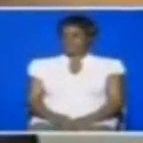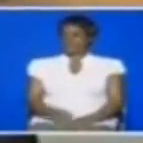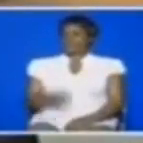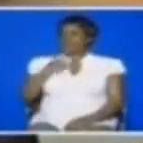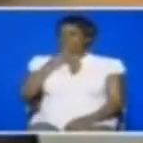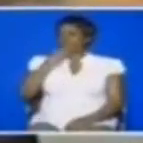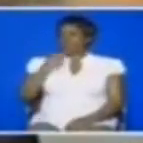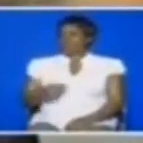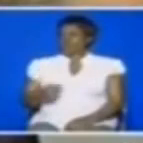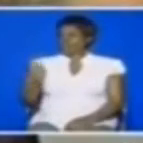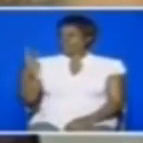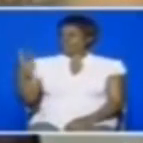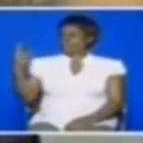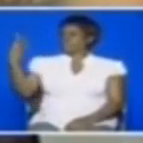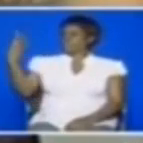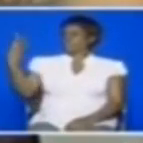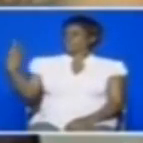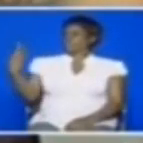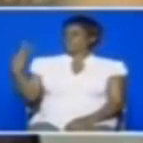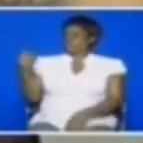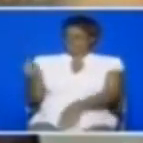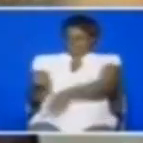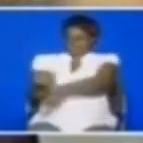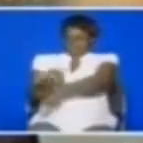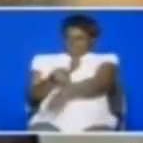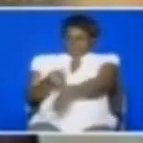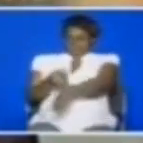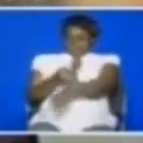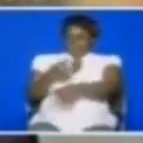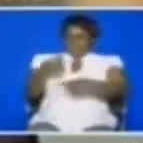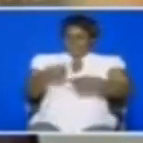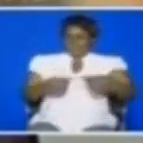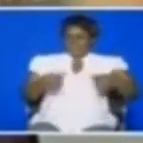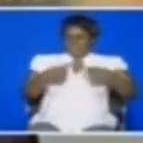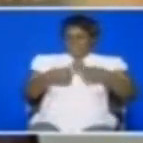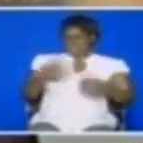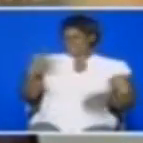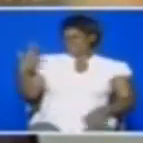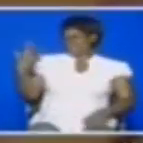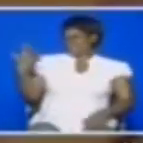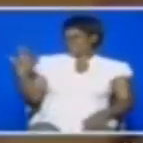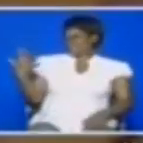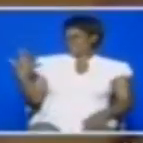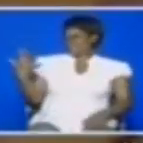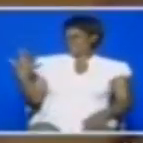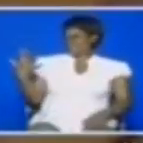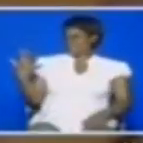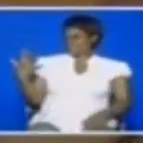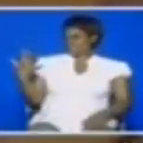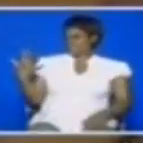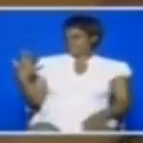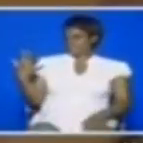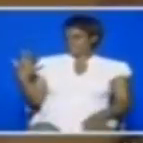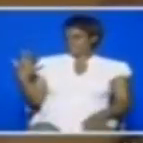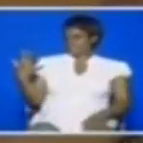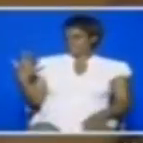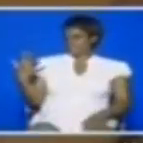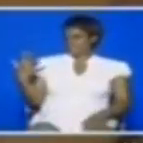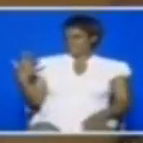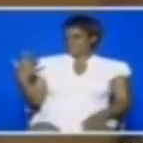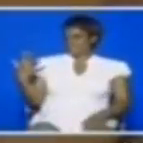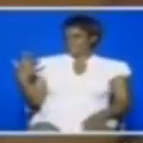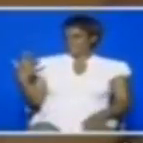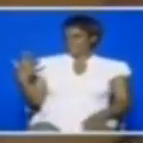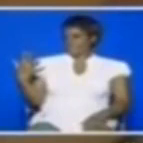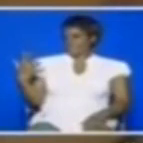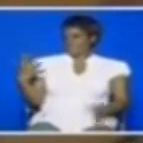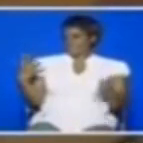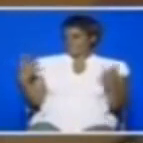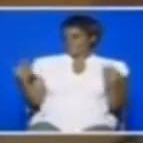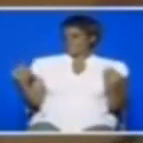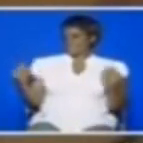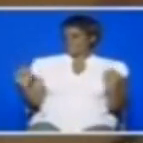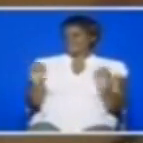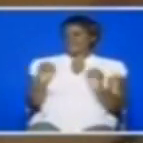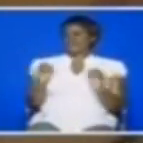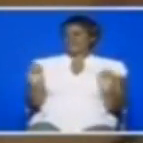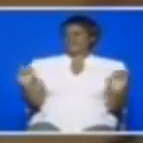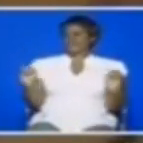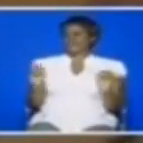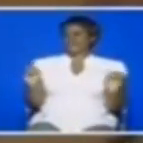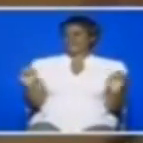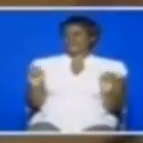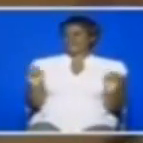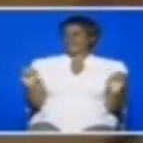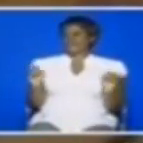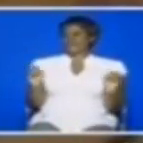23-year-old Junius Mwangi Mogo has been at it for the past 5 years as a tattoo artist. It hasn't been easy gaining